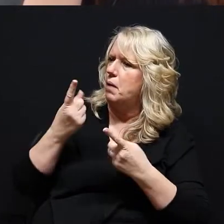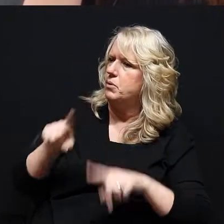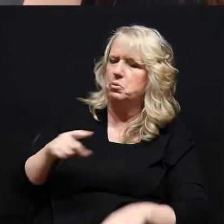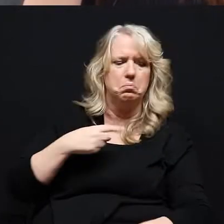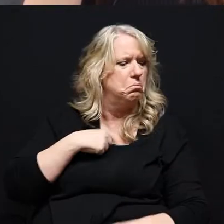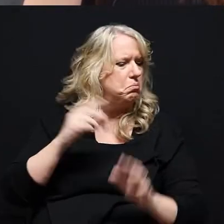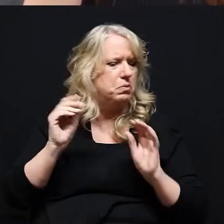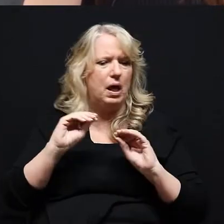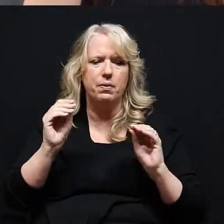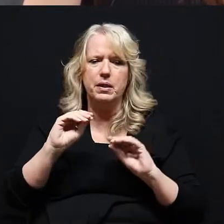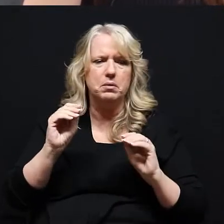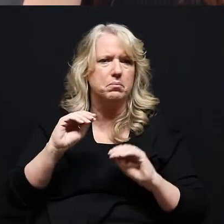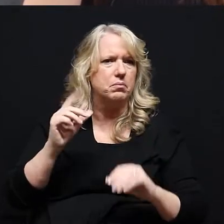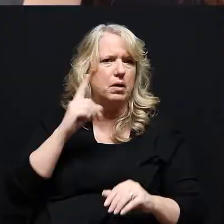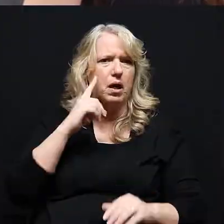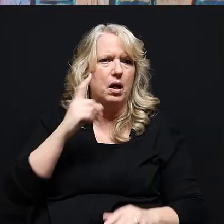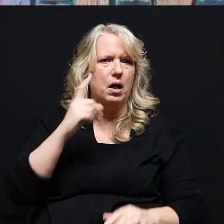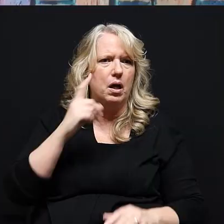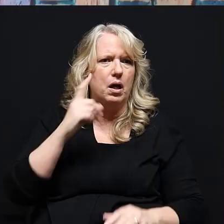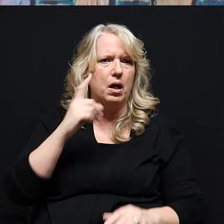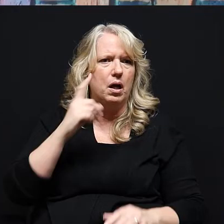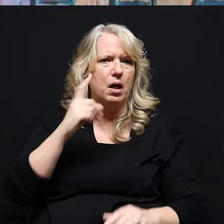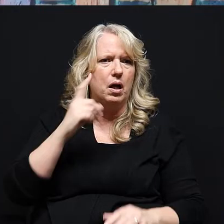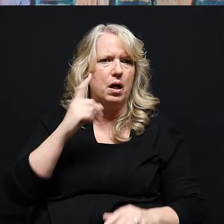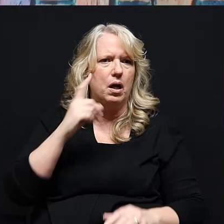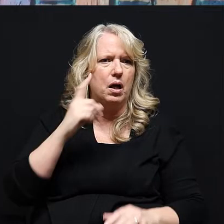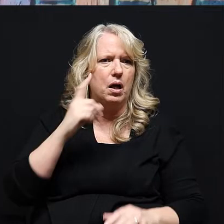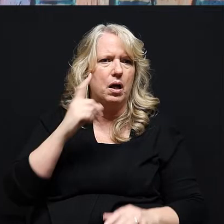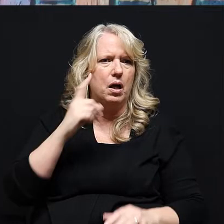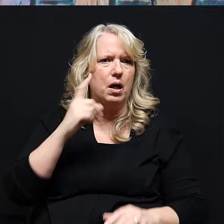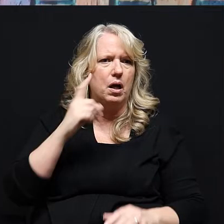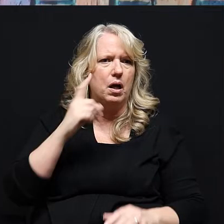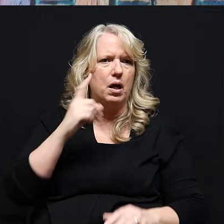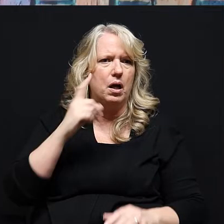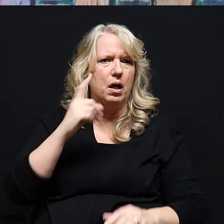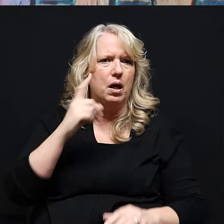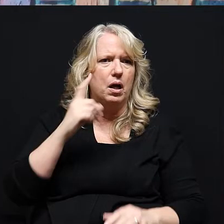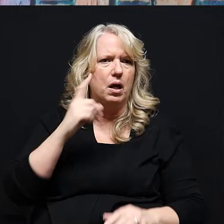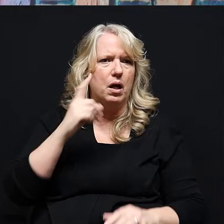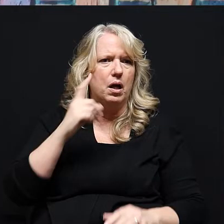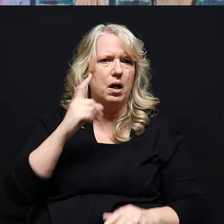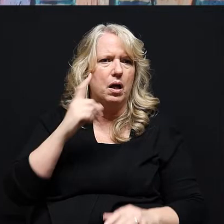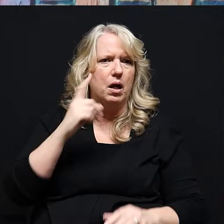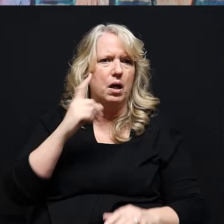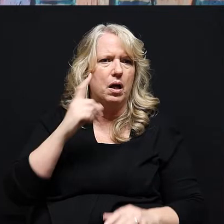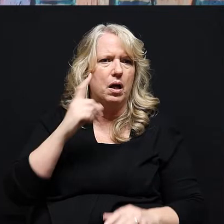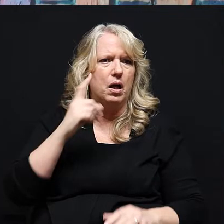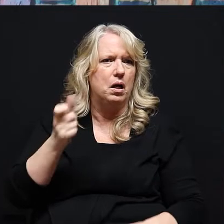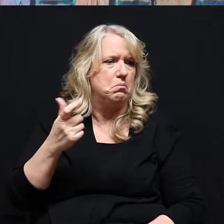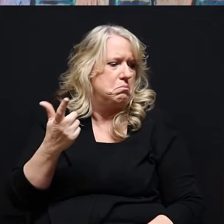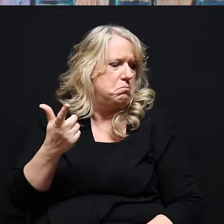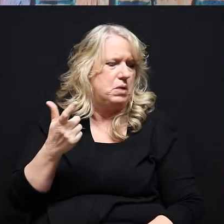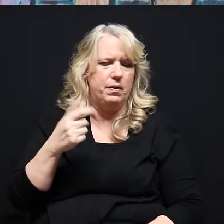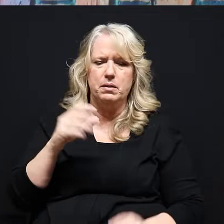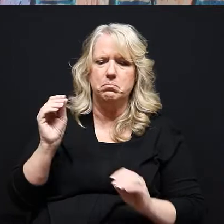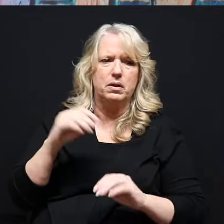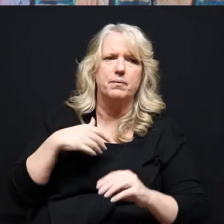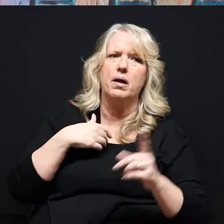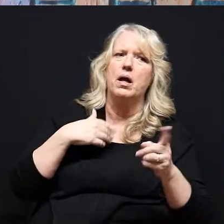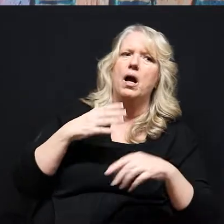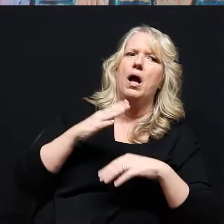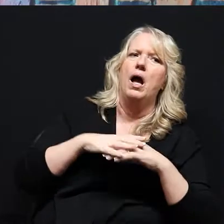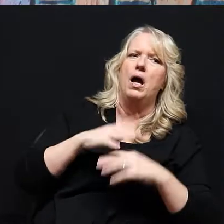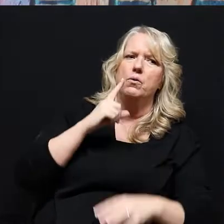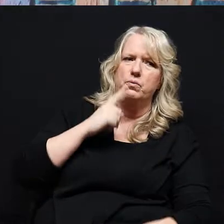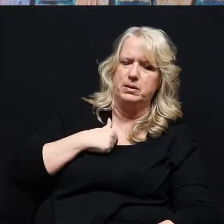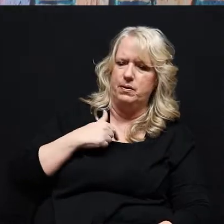happened. I was like, I need to sleep, and that's every day. Text, Jessica Stom. She stands outside in front of the mural. On the second one,